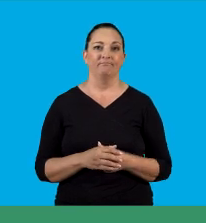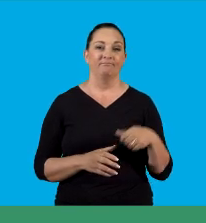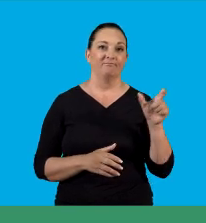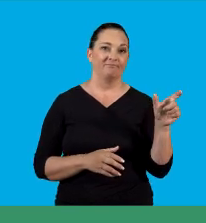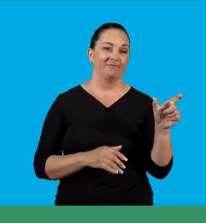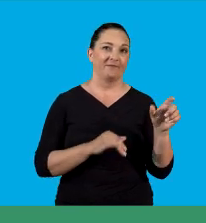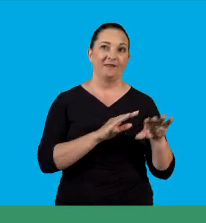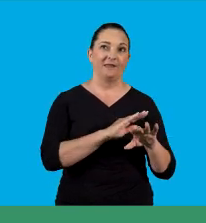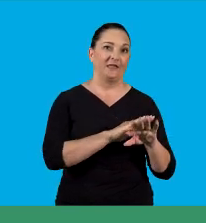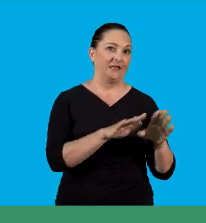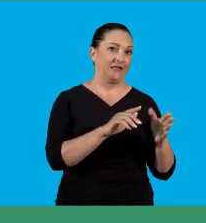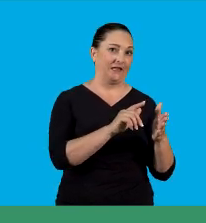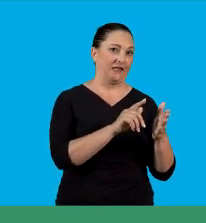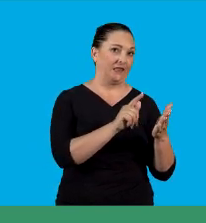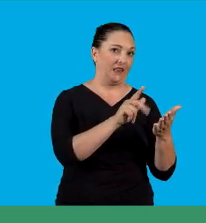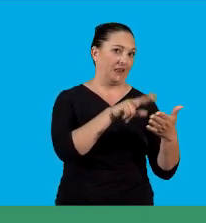illiteracy,